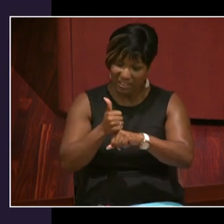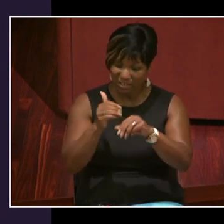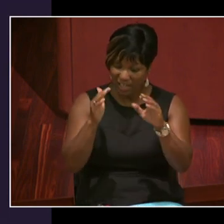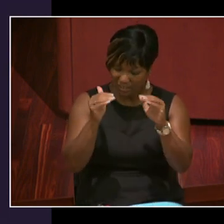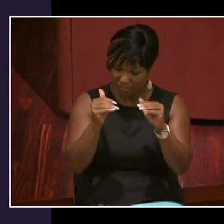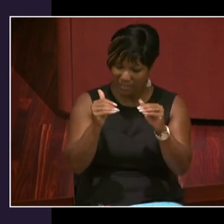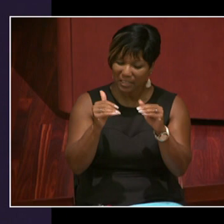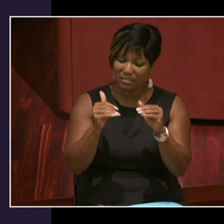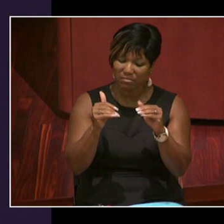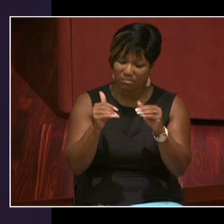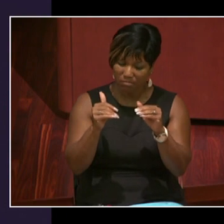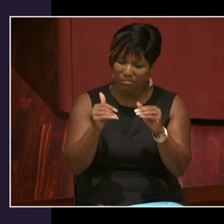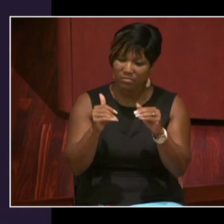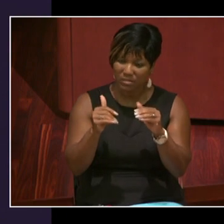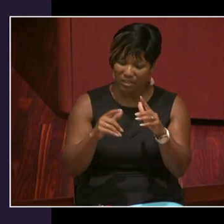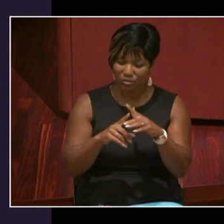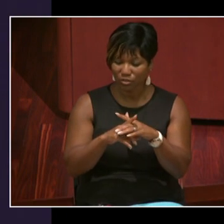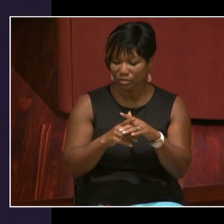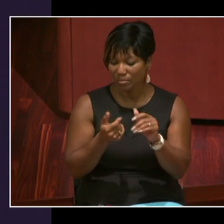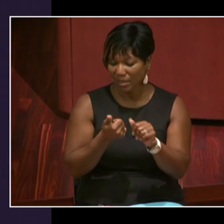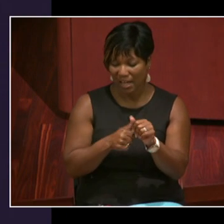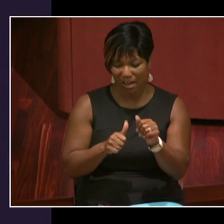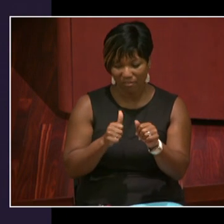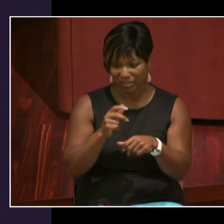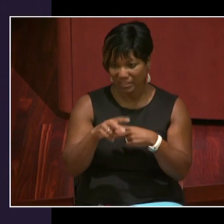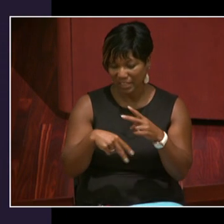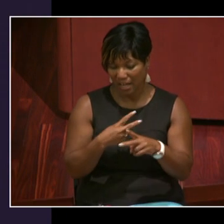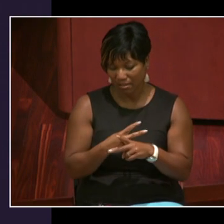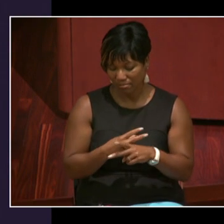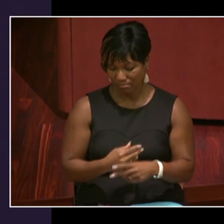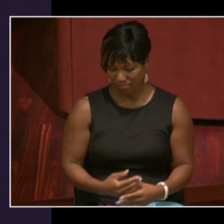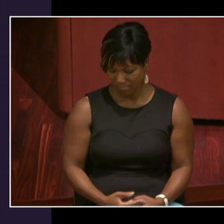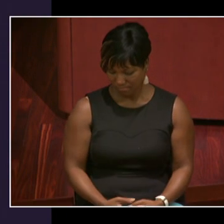that shows up in every single file.